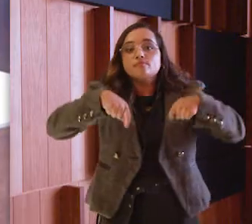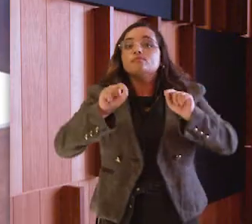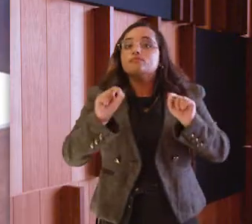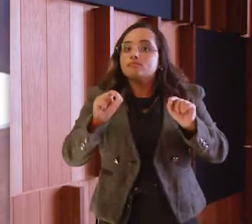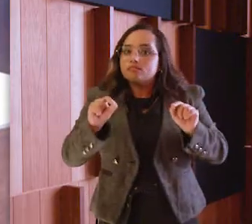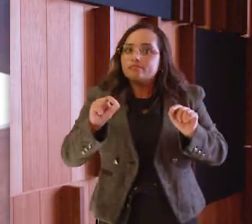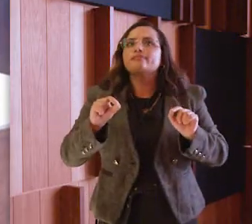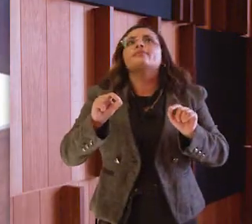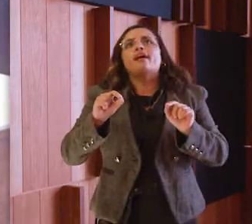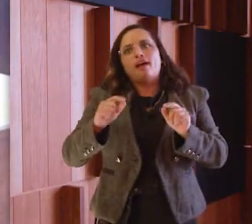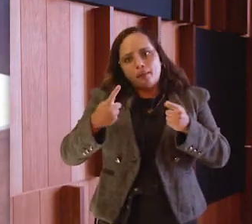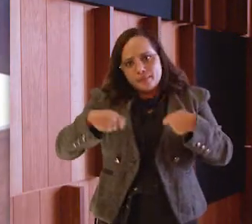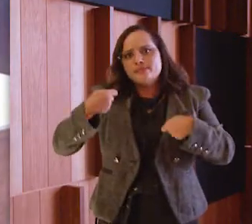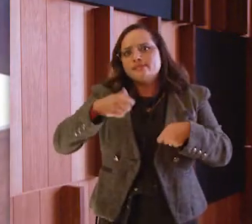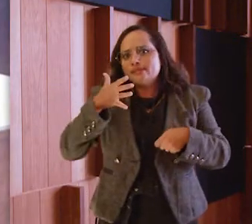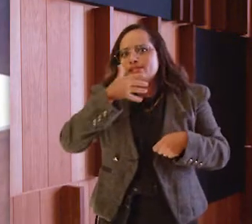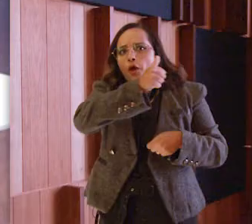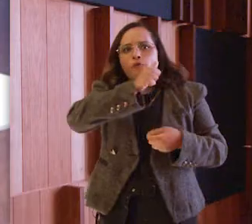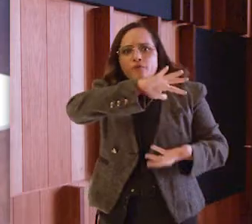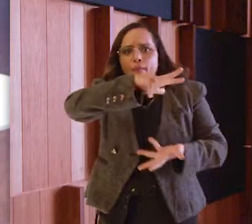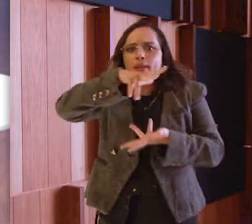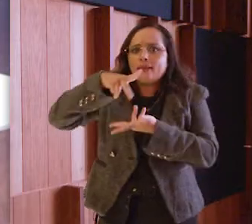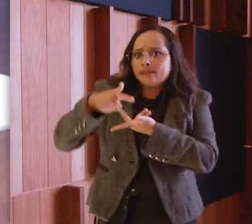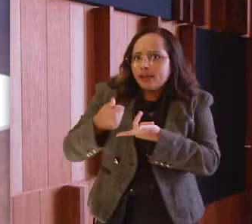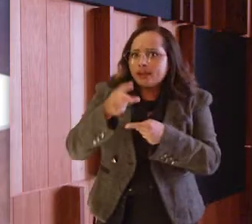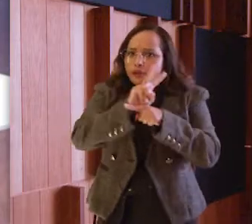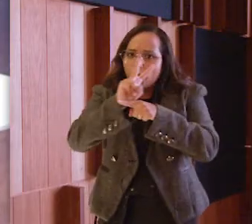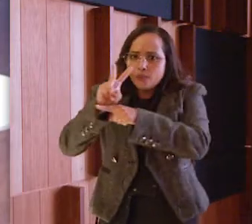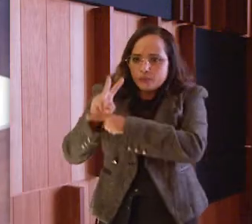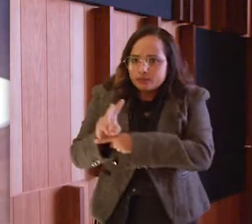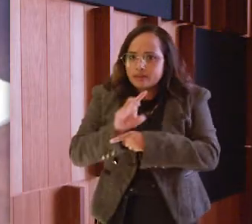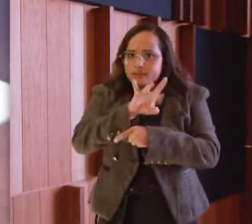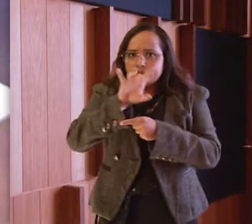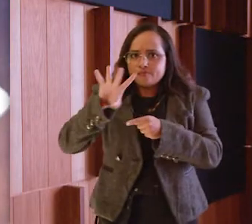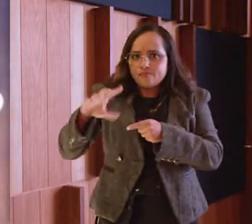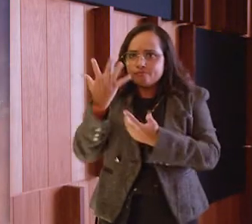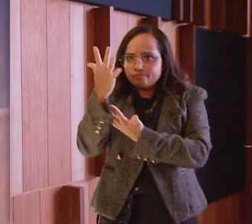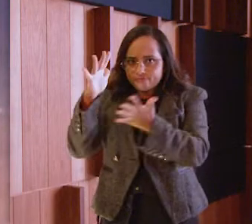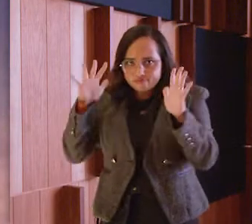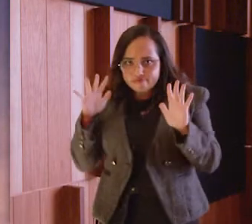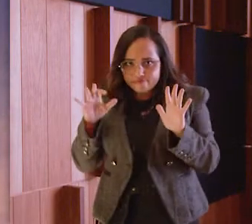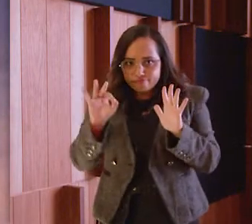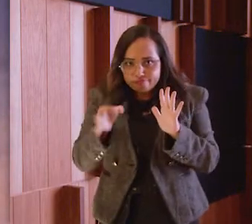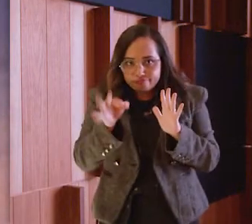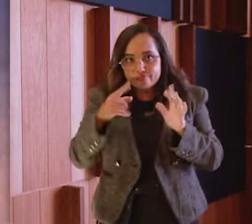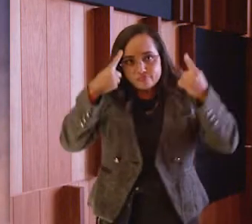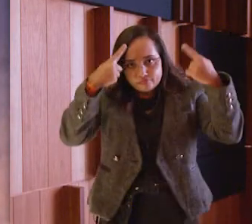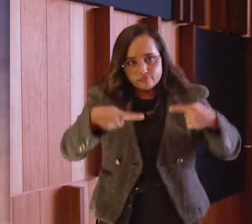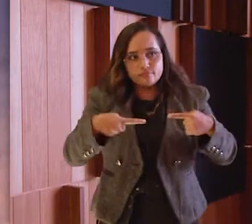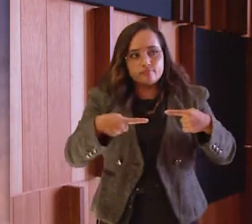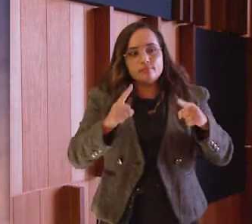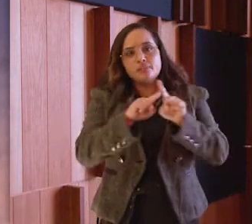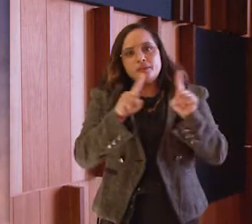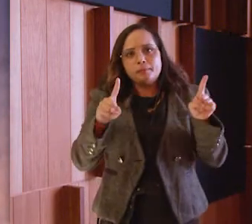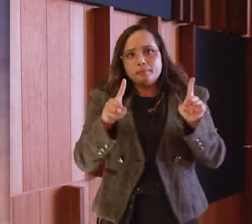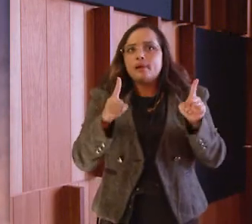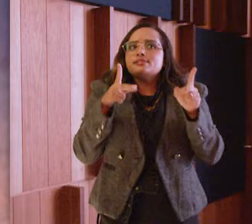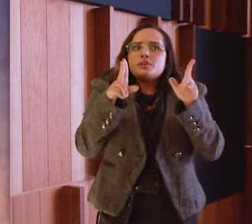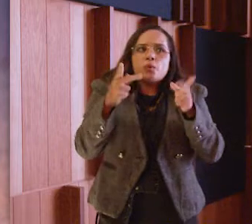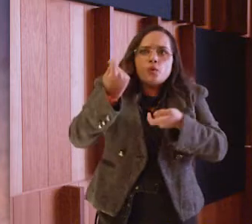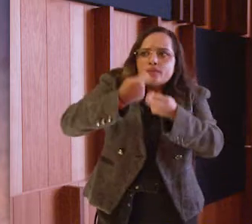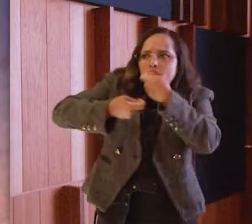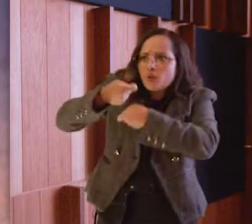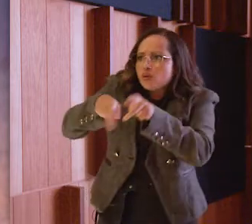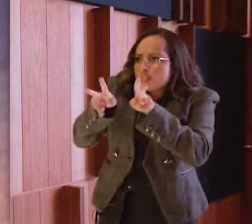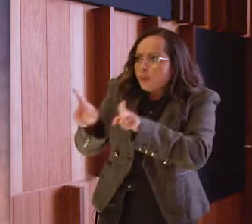for sustainability. So quite a challenge. It's not business as usual. We all lived through globalization for the past few years. One could say that